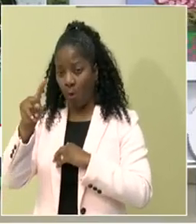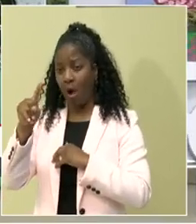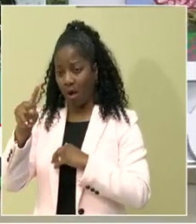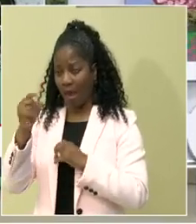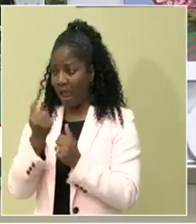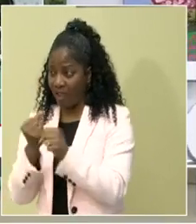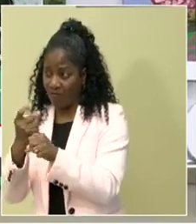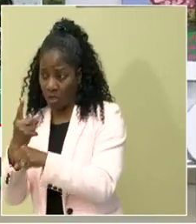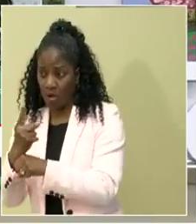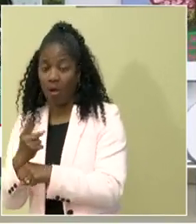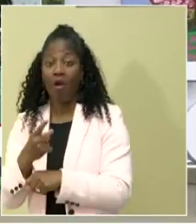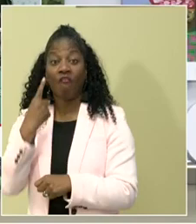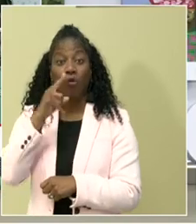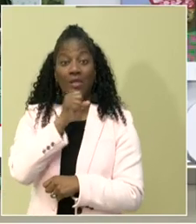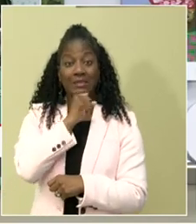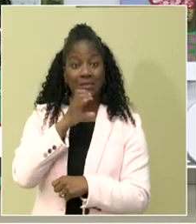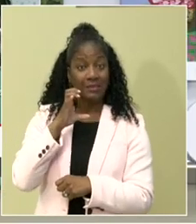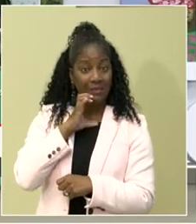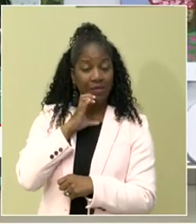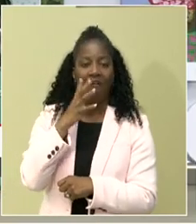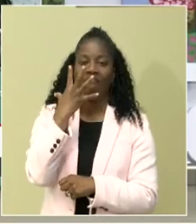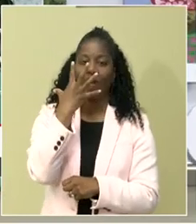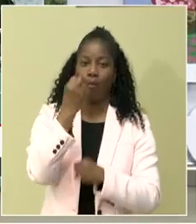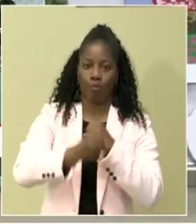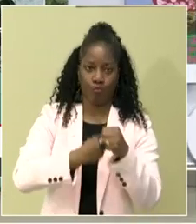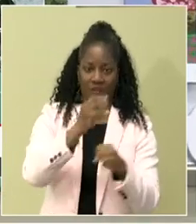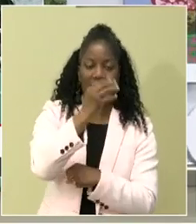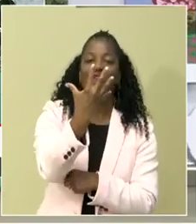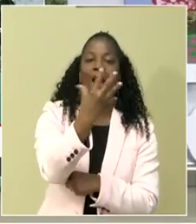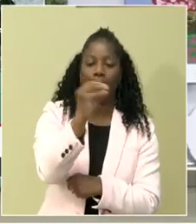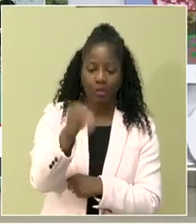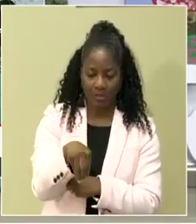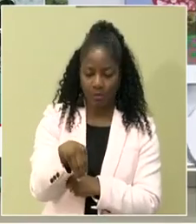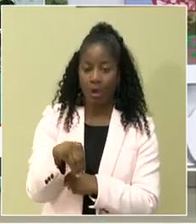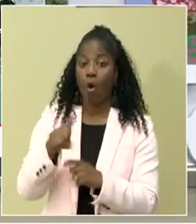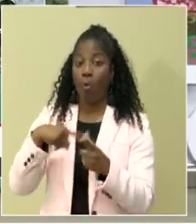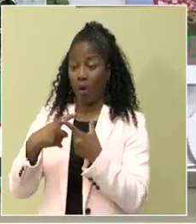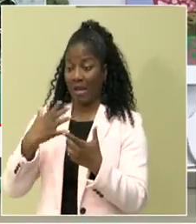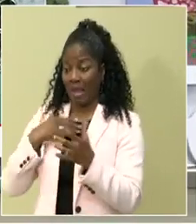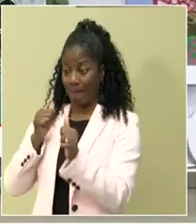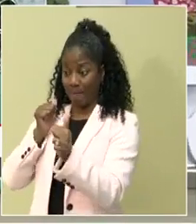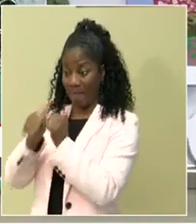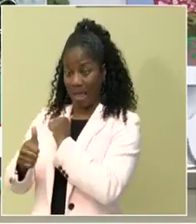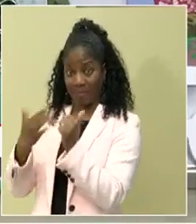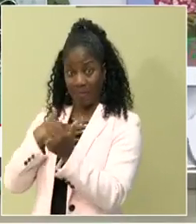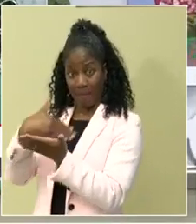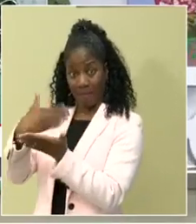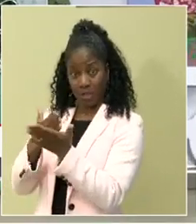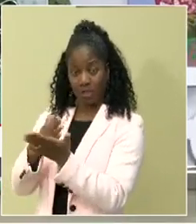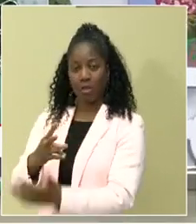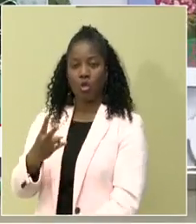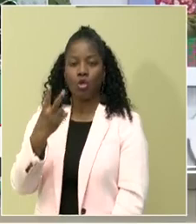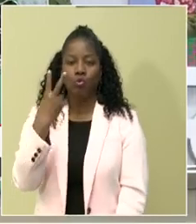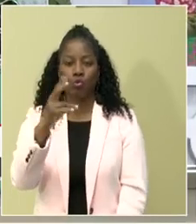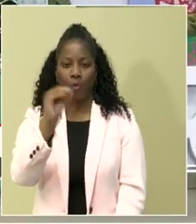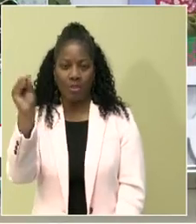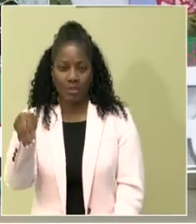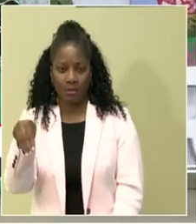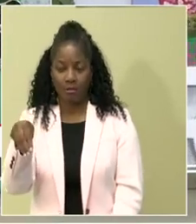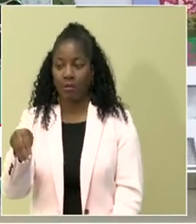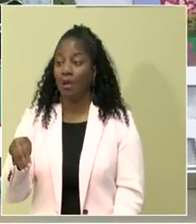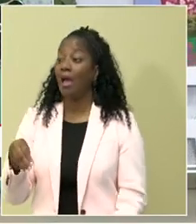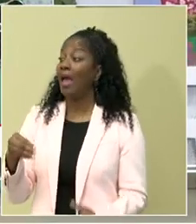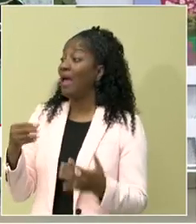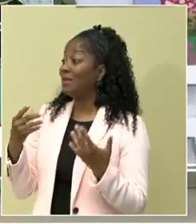5%. When my budget proposal passes, that cap will be 2%. And then seniors still